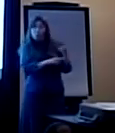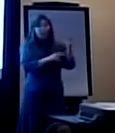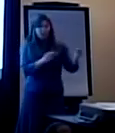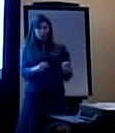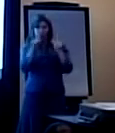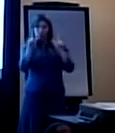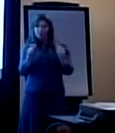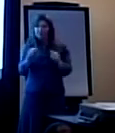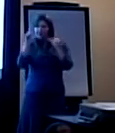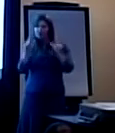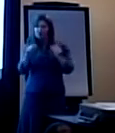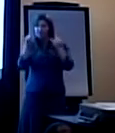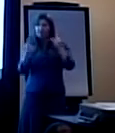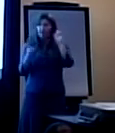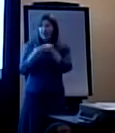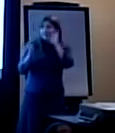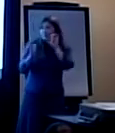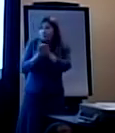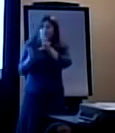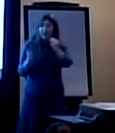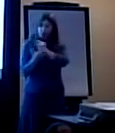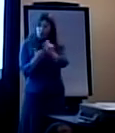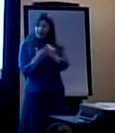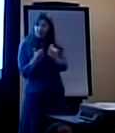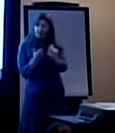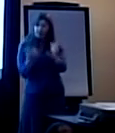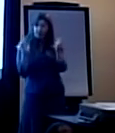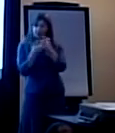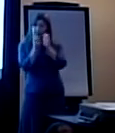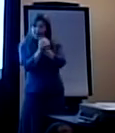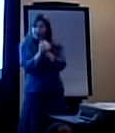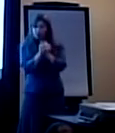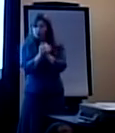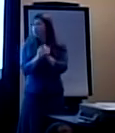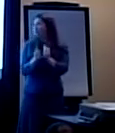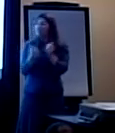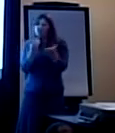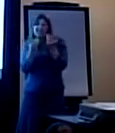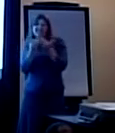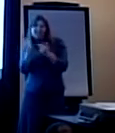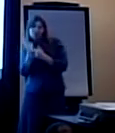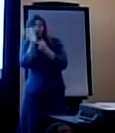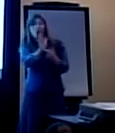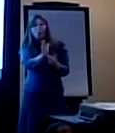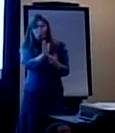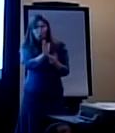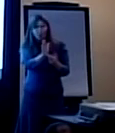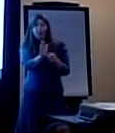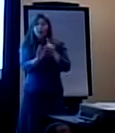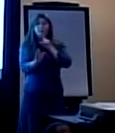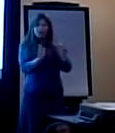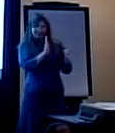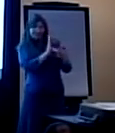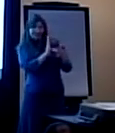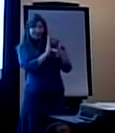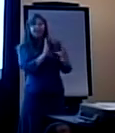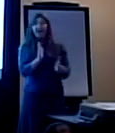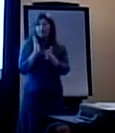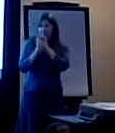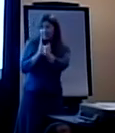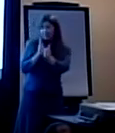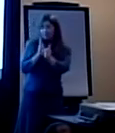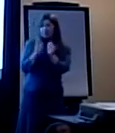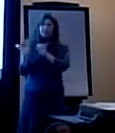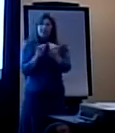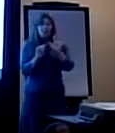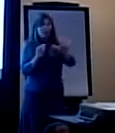that's just writing and pictures. What's different? It's just it's easier to share. But the fundamental skills are the same, and the